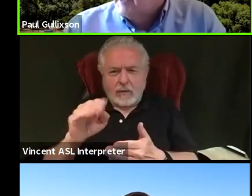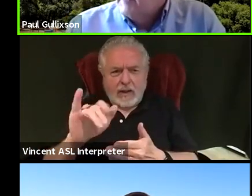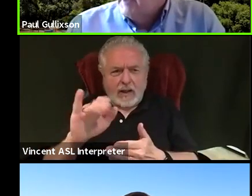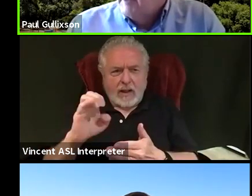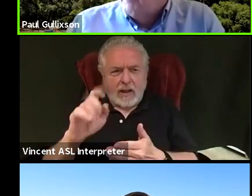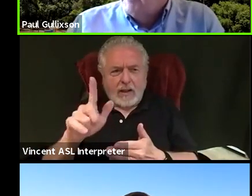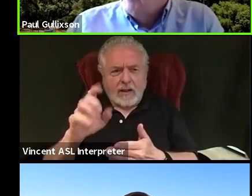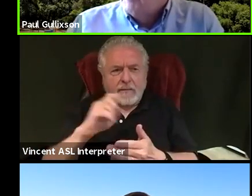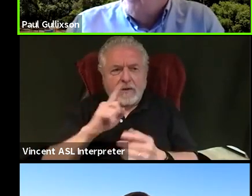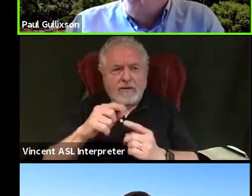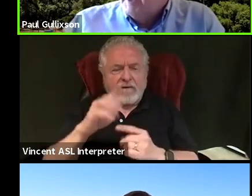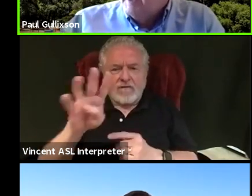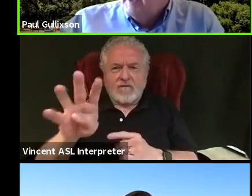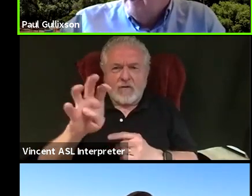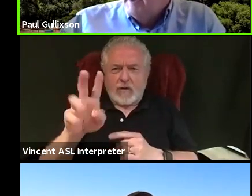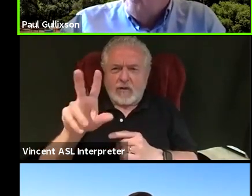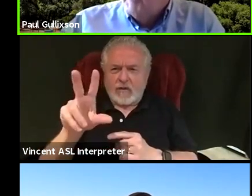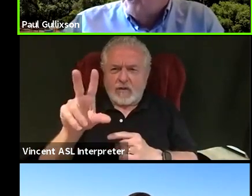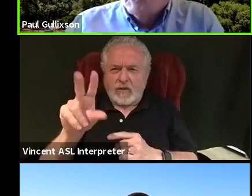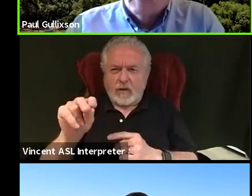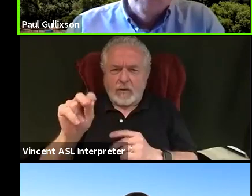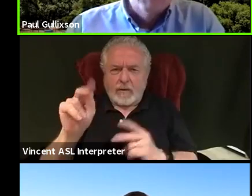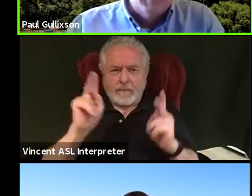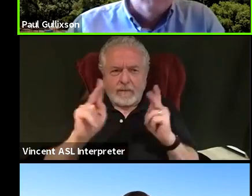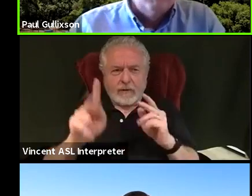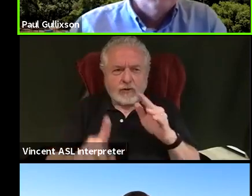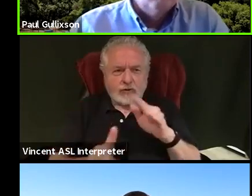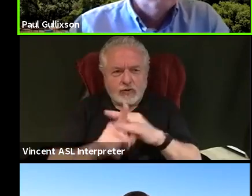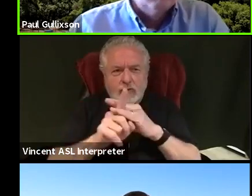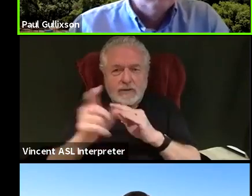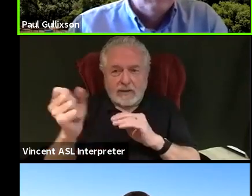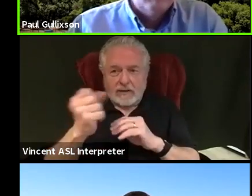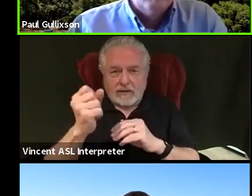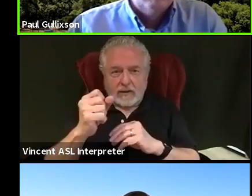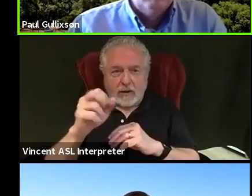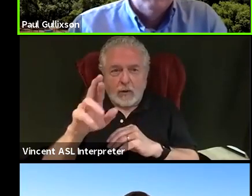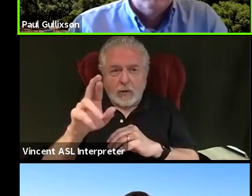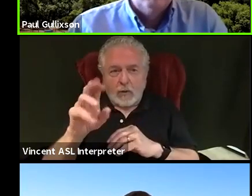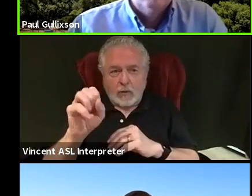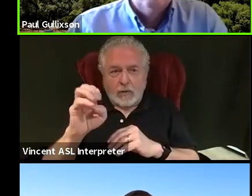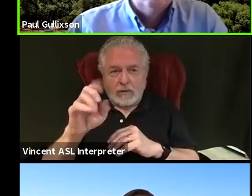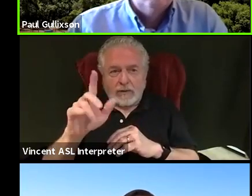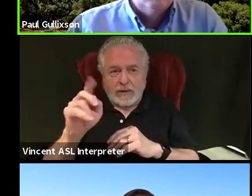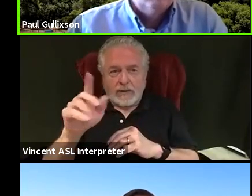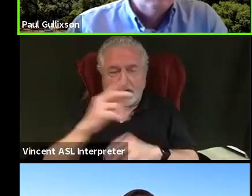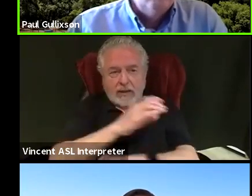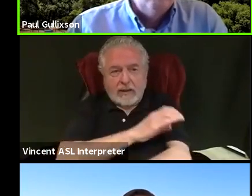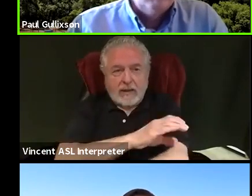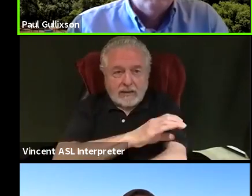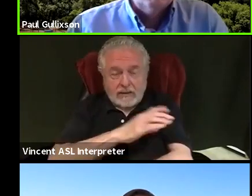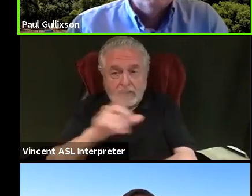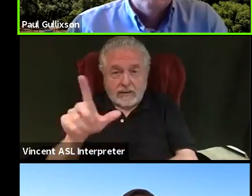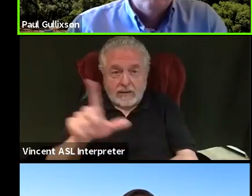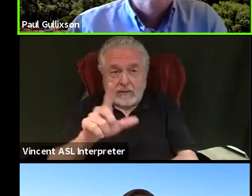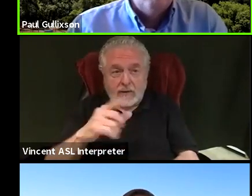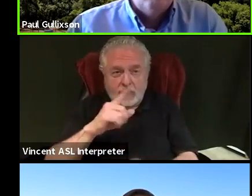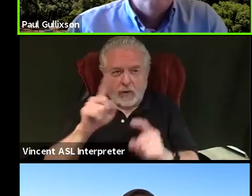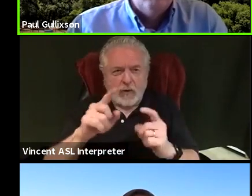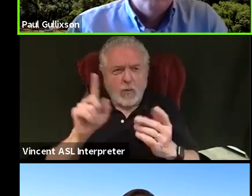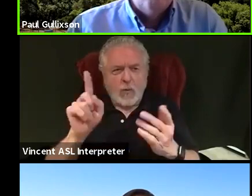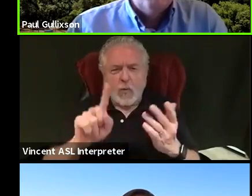was 430 people showed up Saturday at the Roseland Library Clinic. We had a question